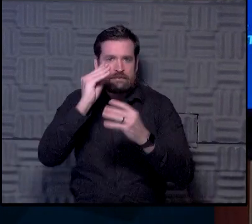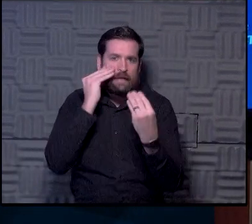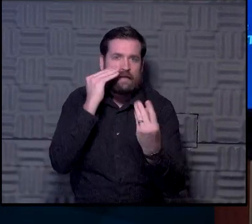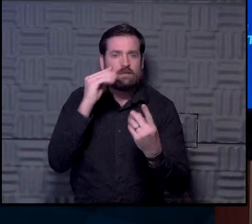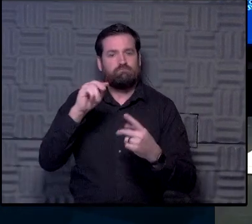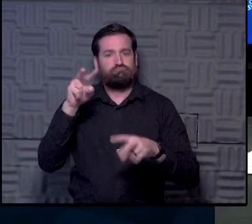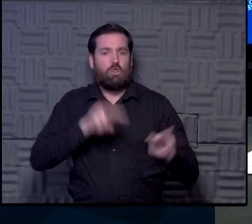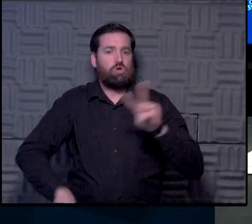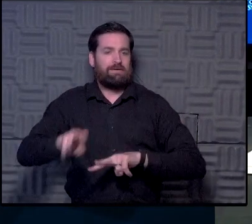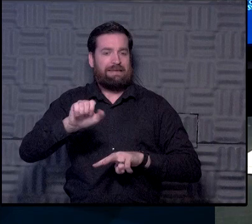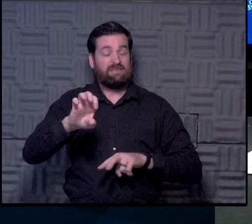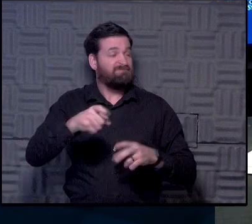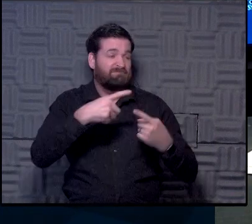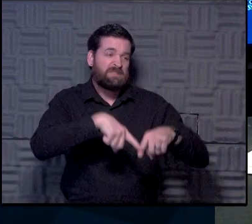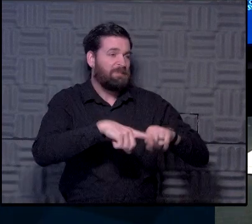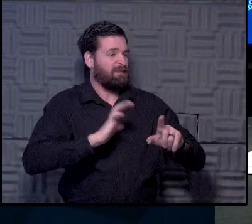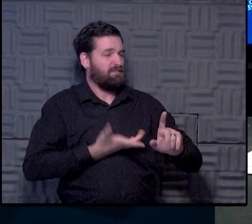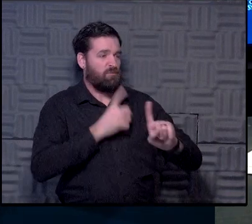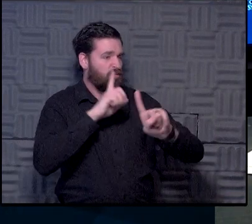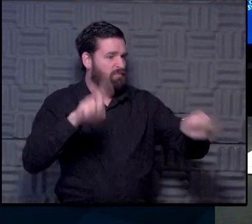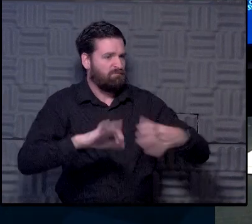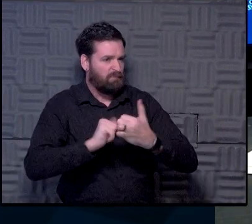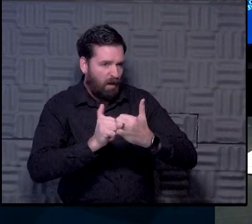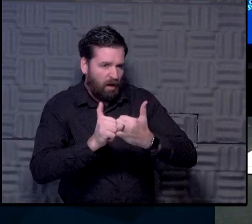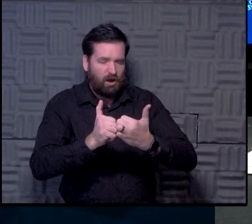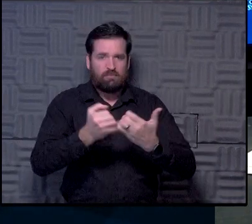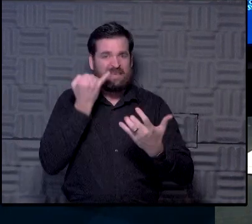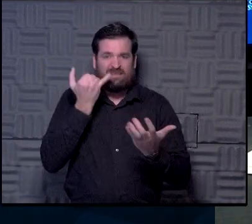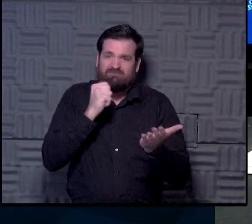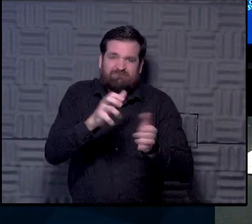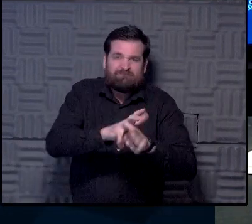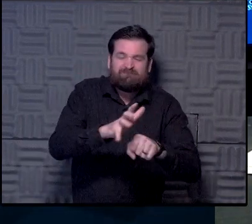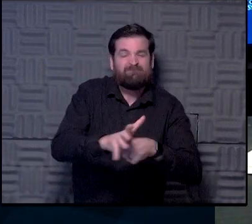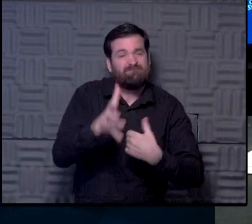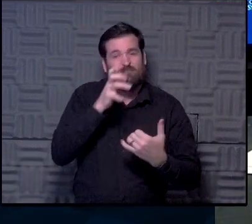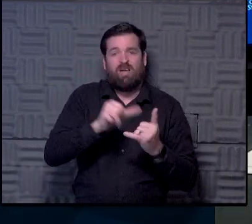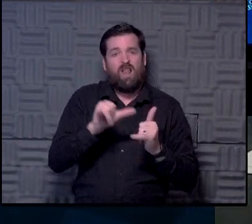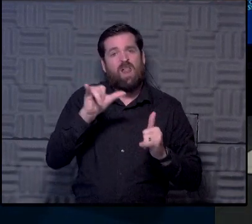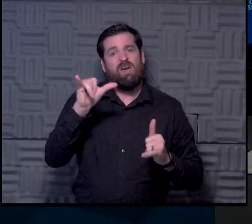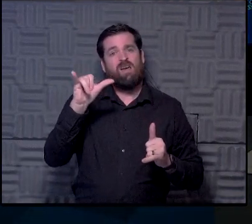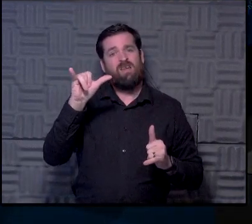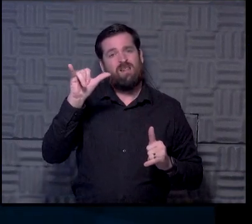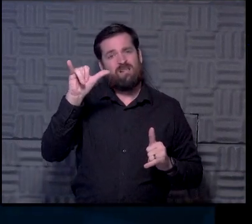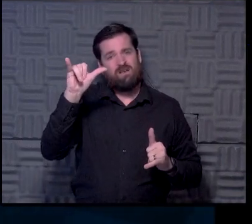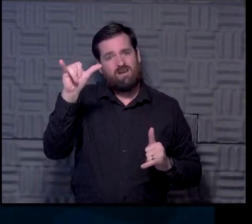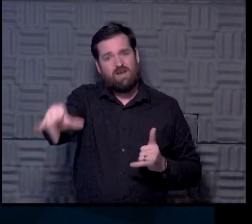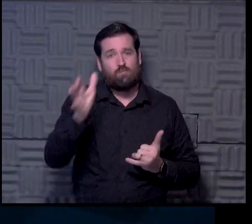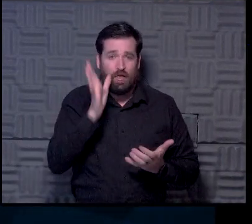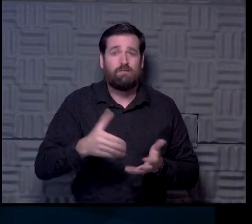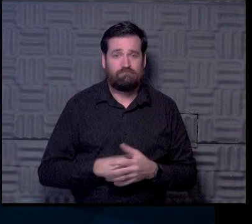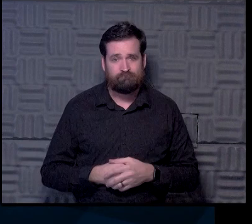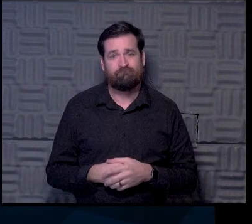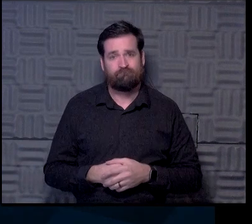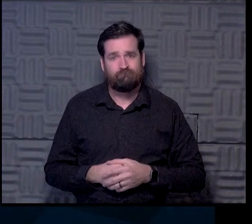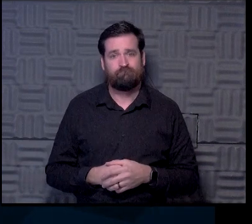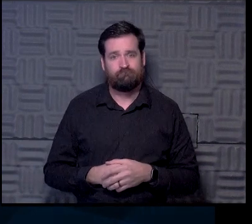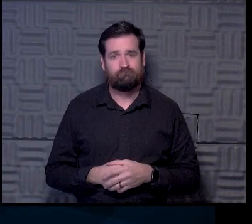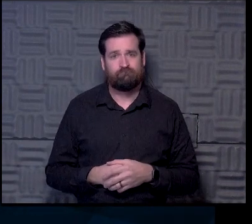cases. I think it totally depends on what our response is. If it's an inadequate response, it's going to go on for a very long time.